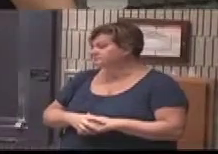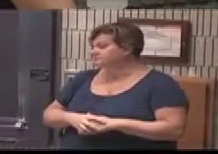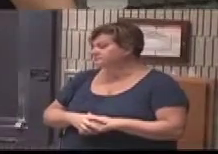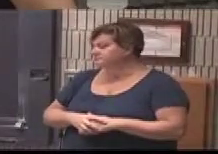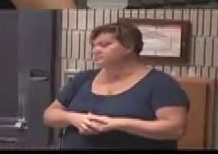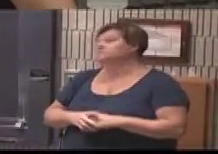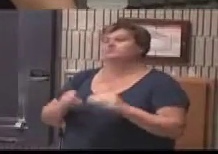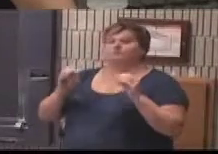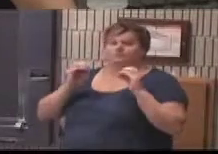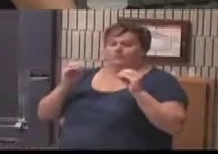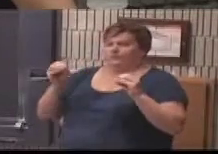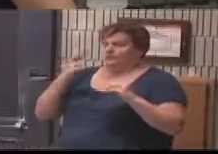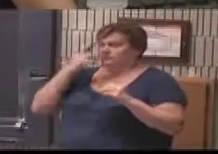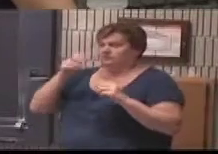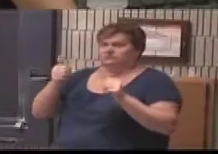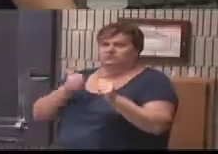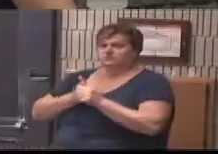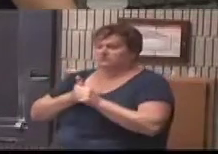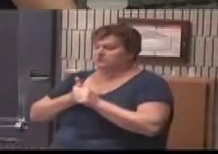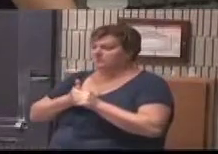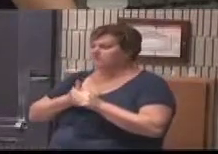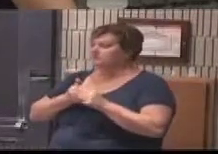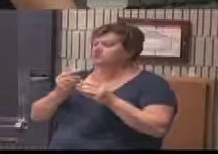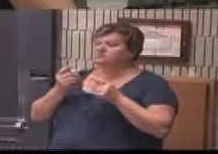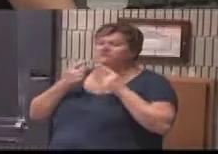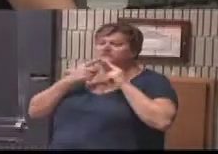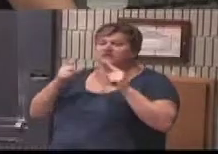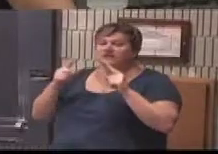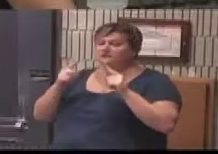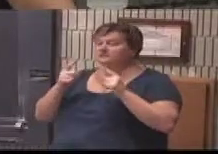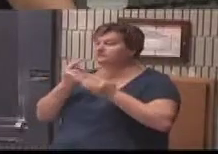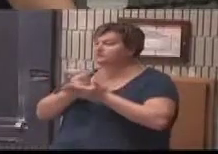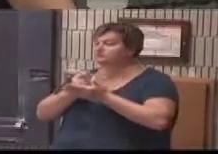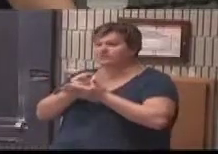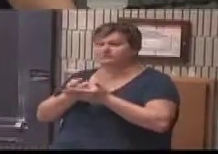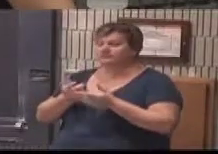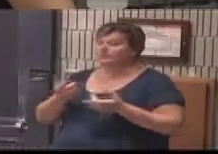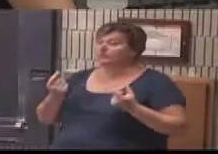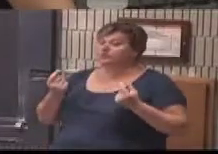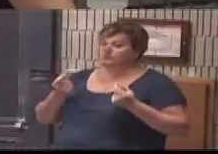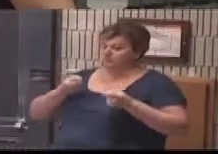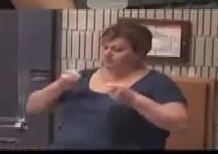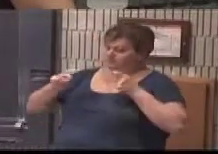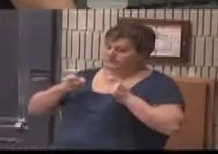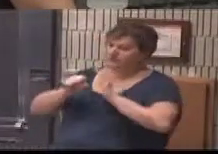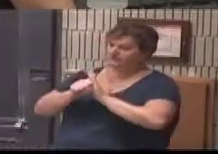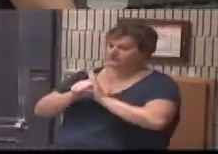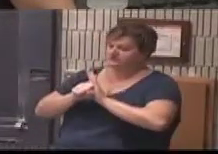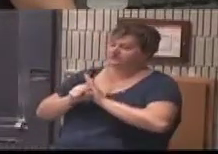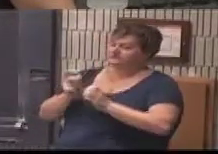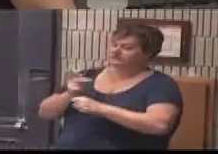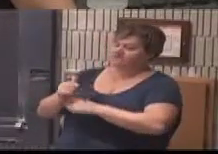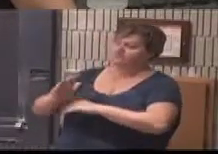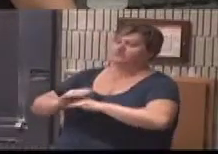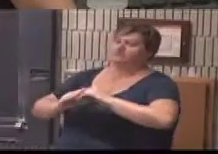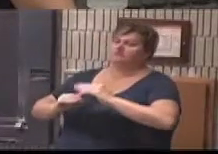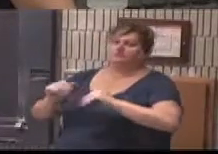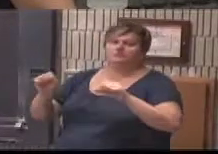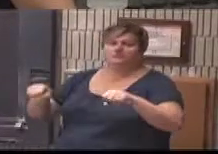Again, there's no known cause, cure, or effective treatment. We talk about managing the symptoms and helping people stay as comfortable as